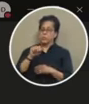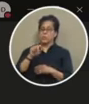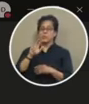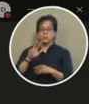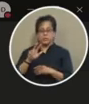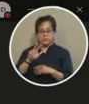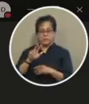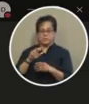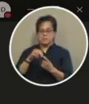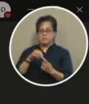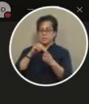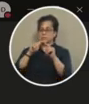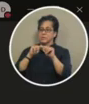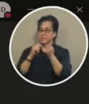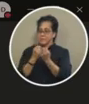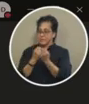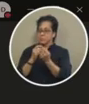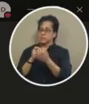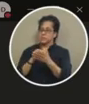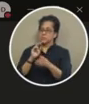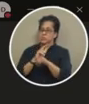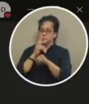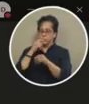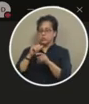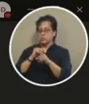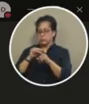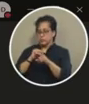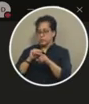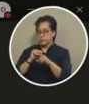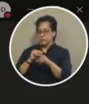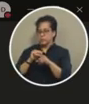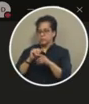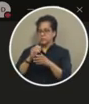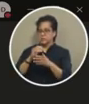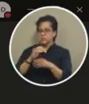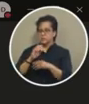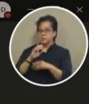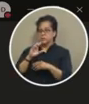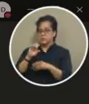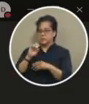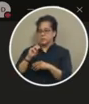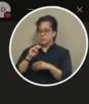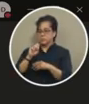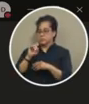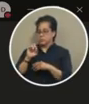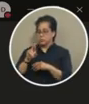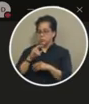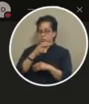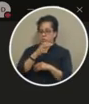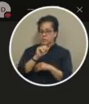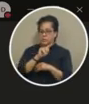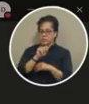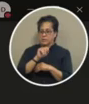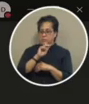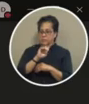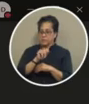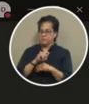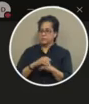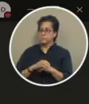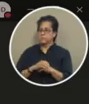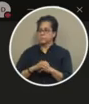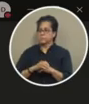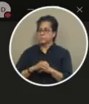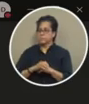3.3, is for special teams, and that's what we use for our training for some of our special teams, such as COMSAR and HAZMAT. Okay, thank you.